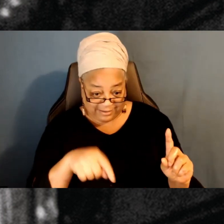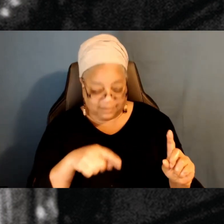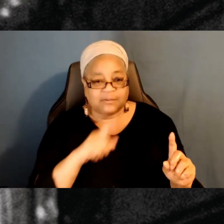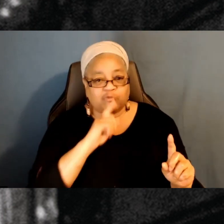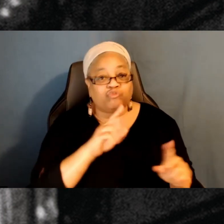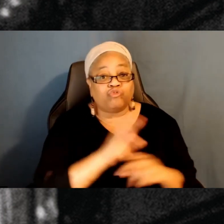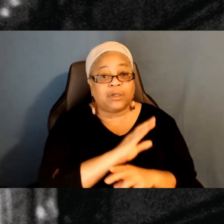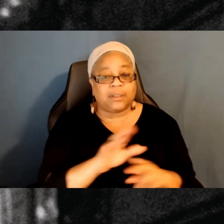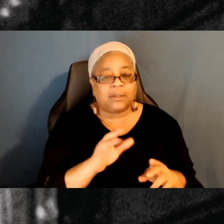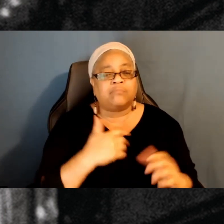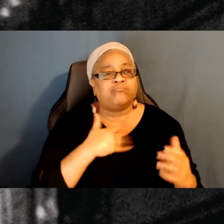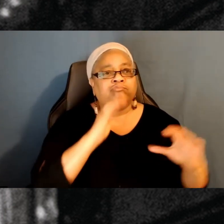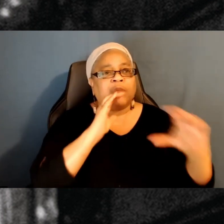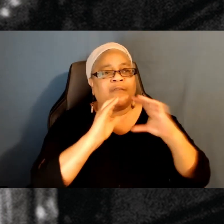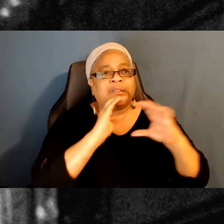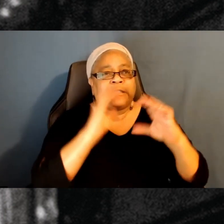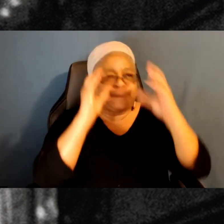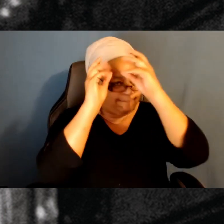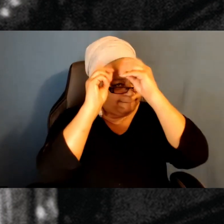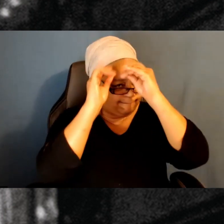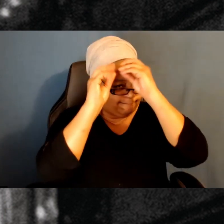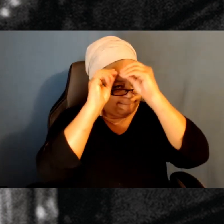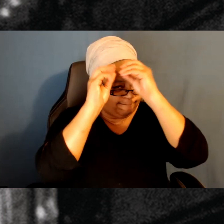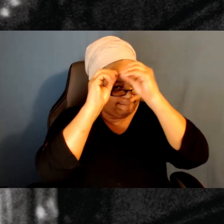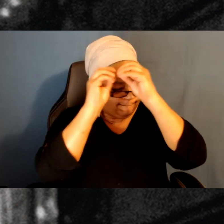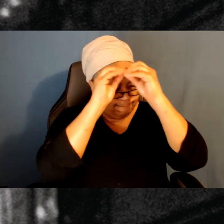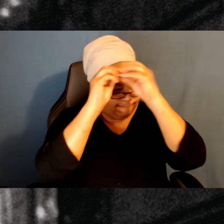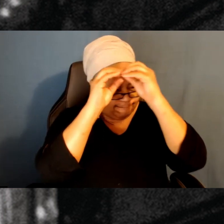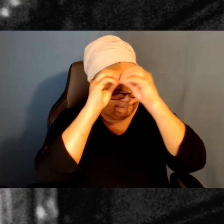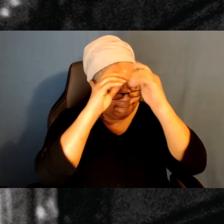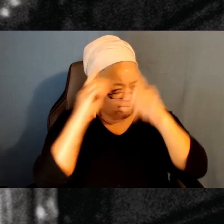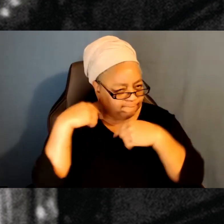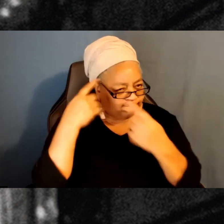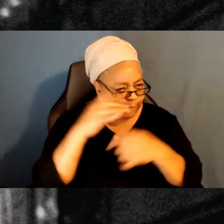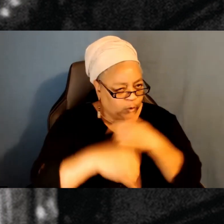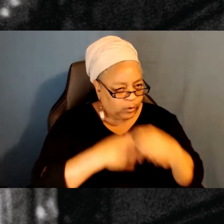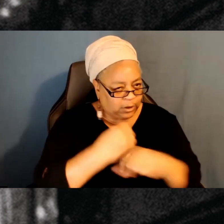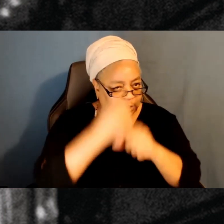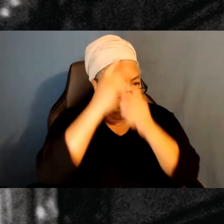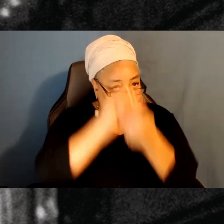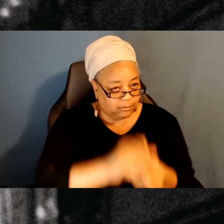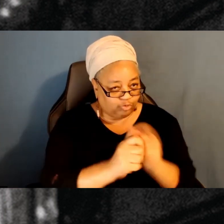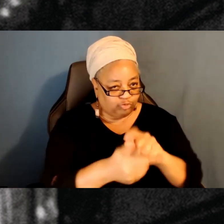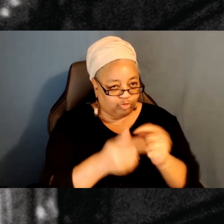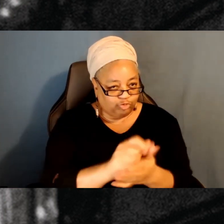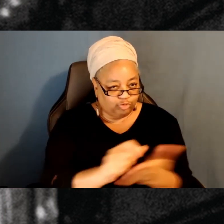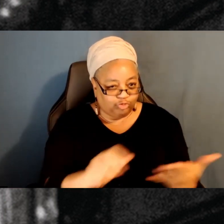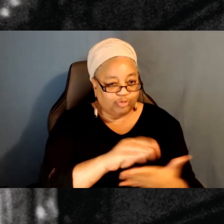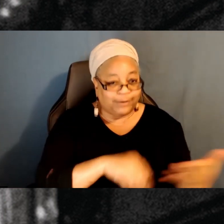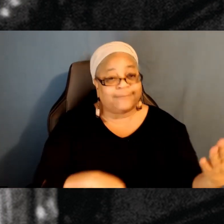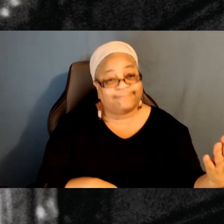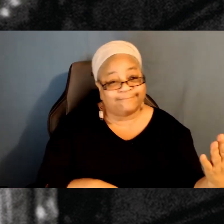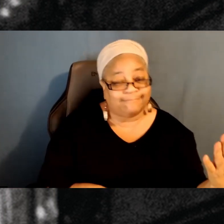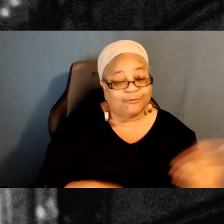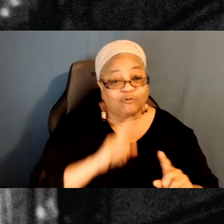that was going on in my head for quite some time, for a couple of years, in response to some